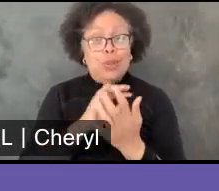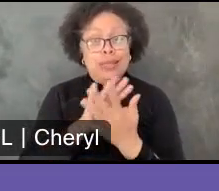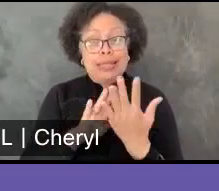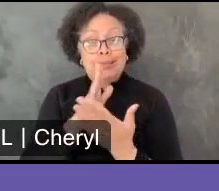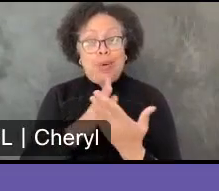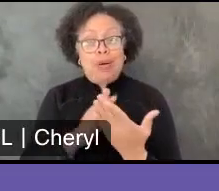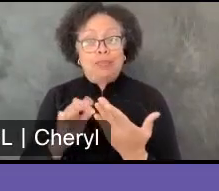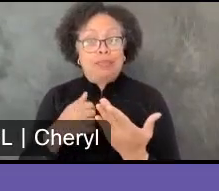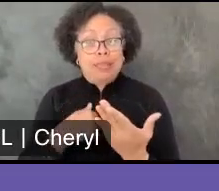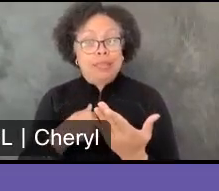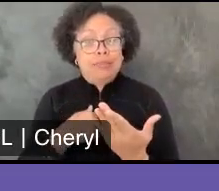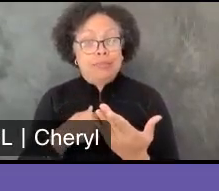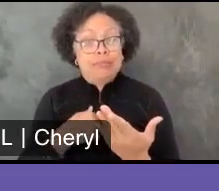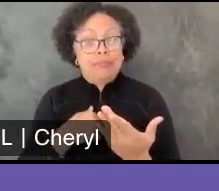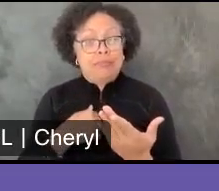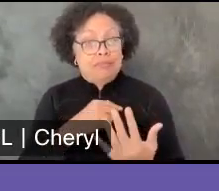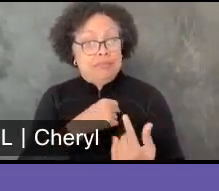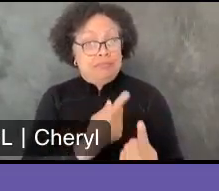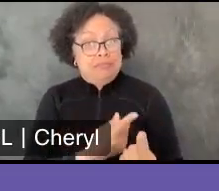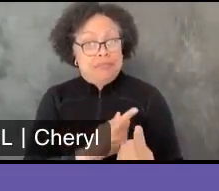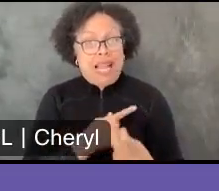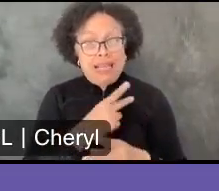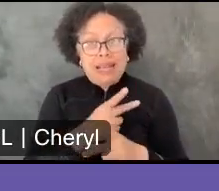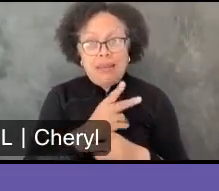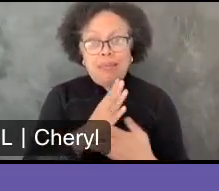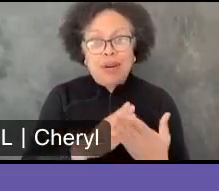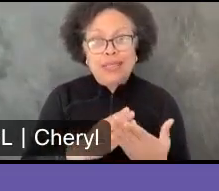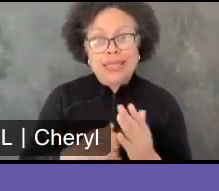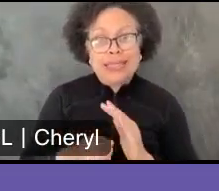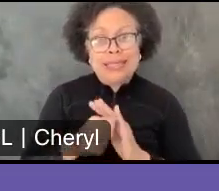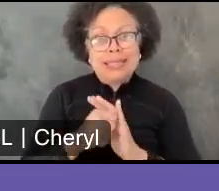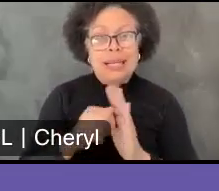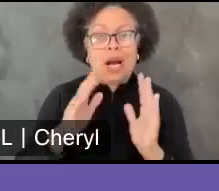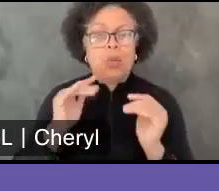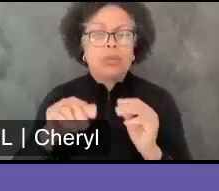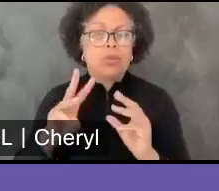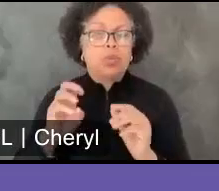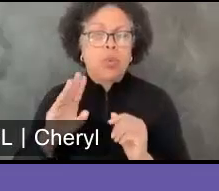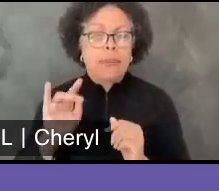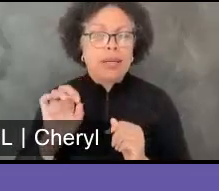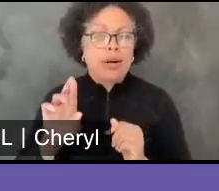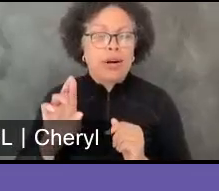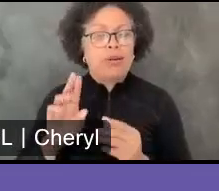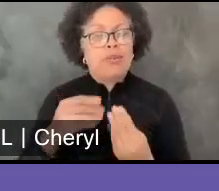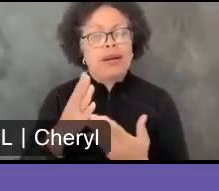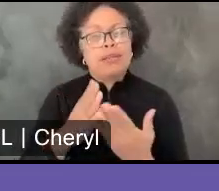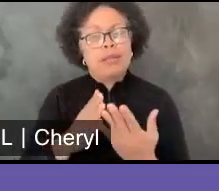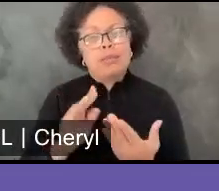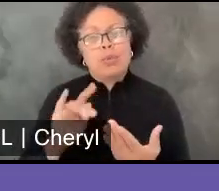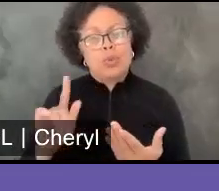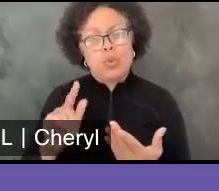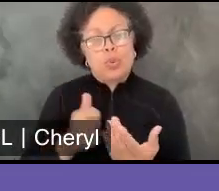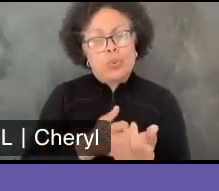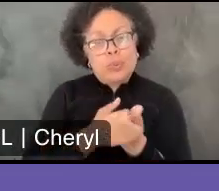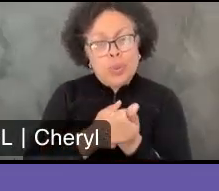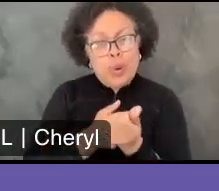so long I kept hidden. I hope that this webinar has provided some tools to support you in building